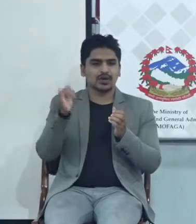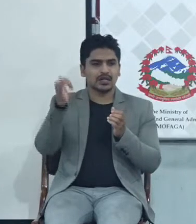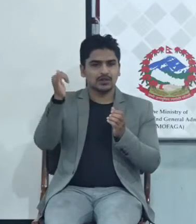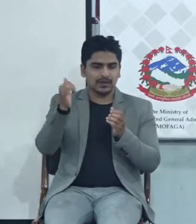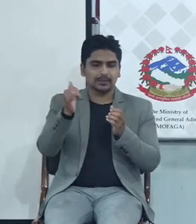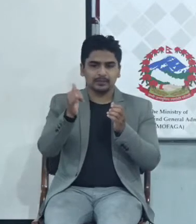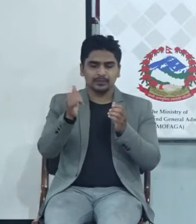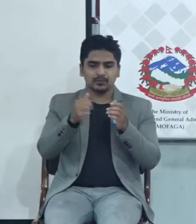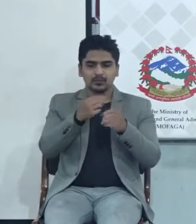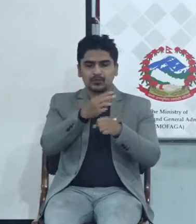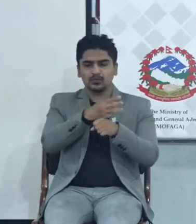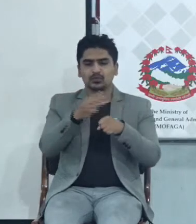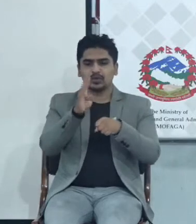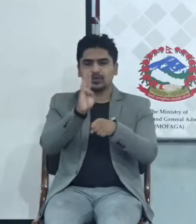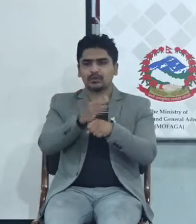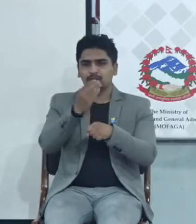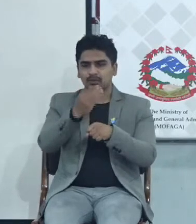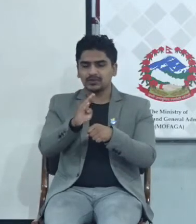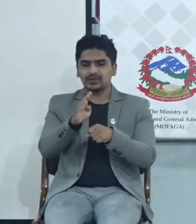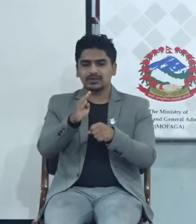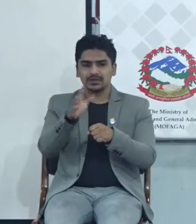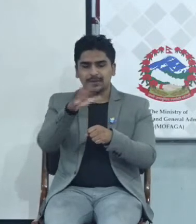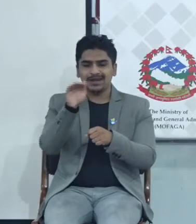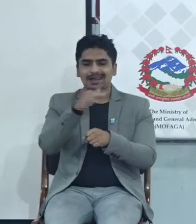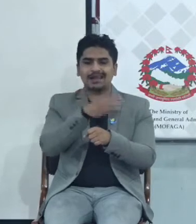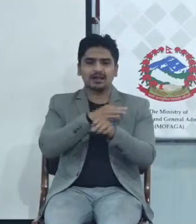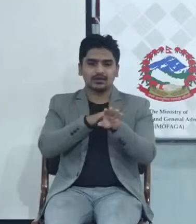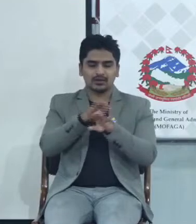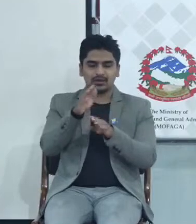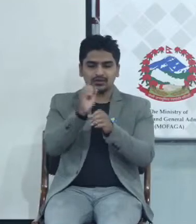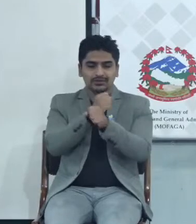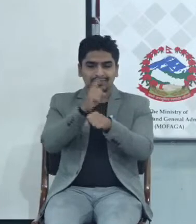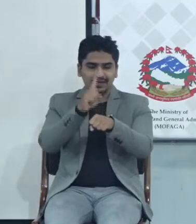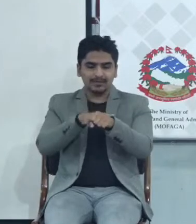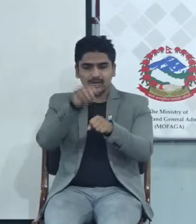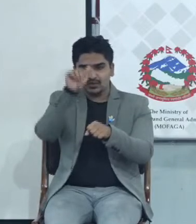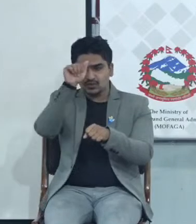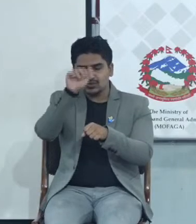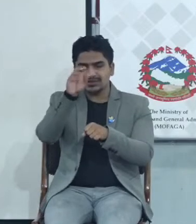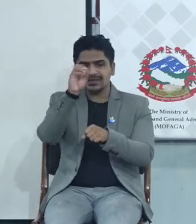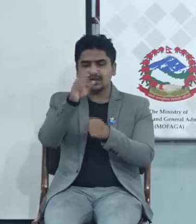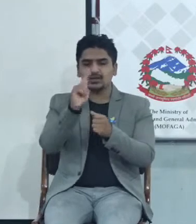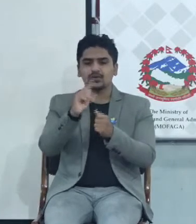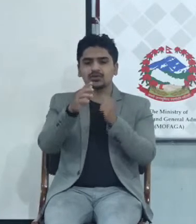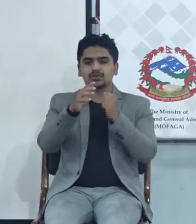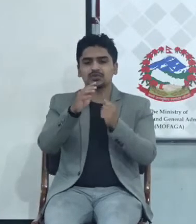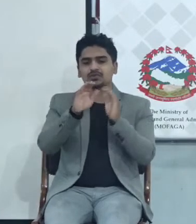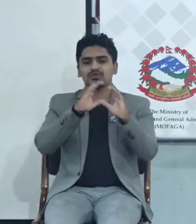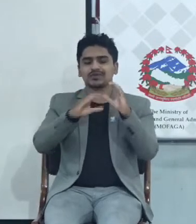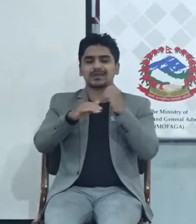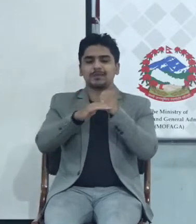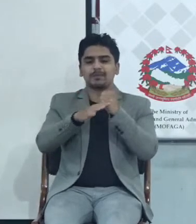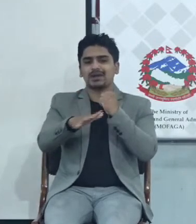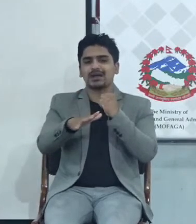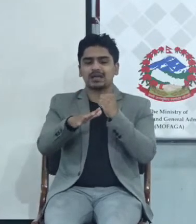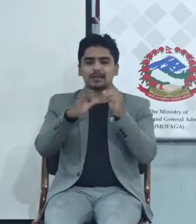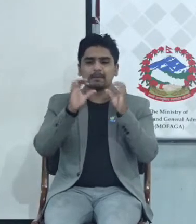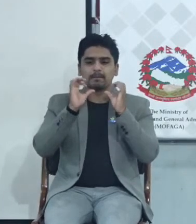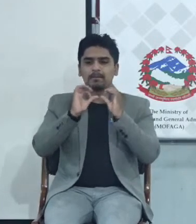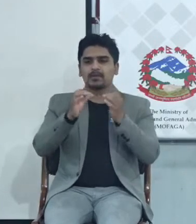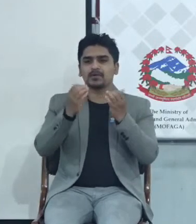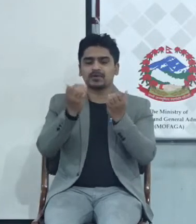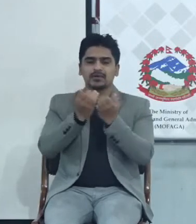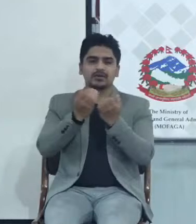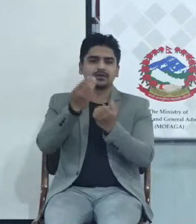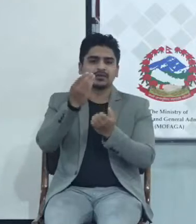What sort of communication mechanism or the system is appropriate to give the information to different types of people? So I'd like to